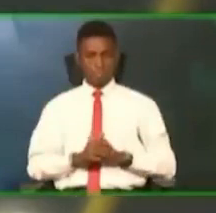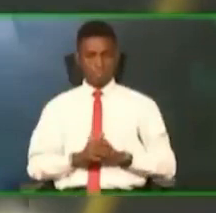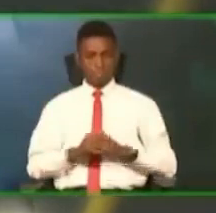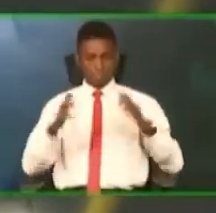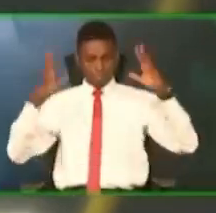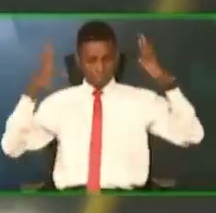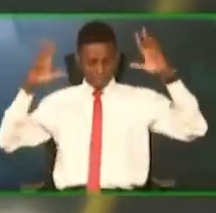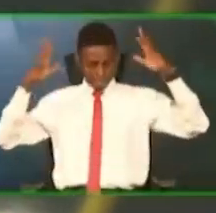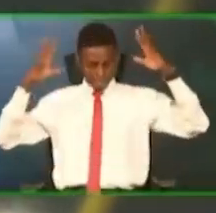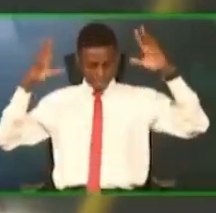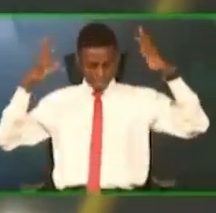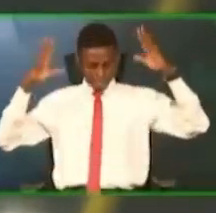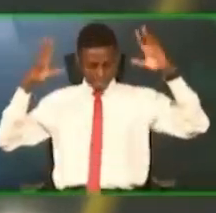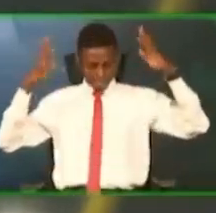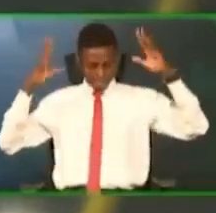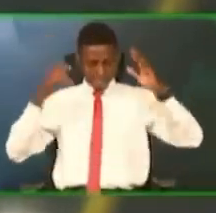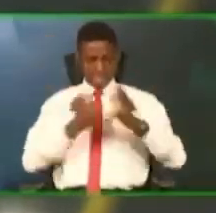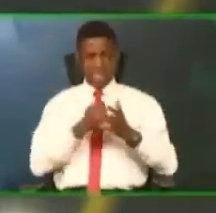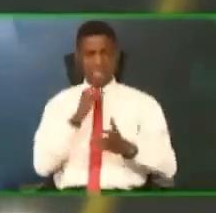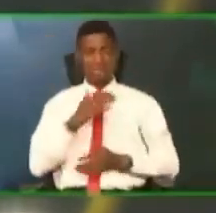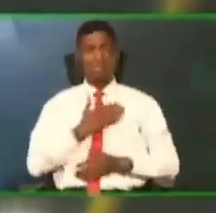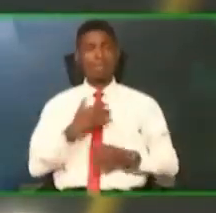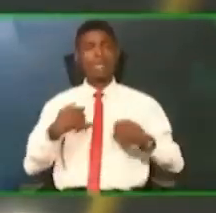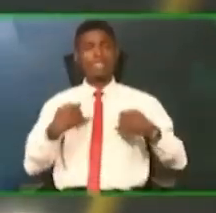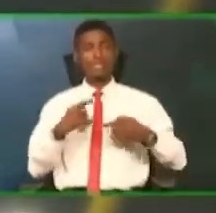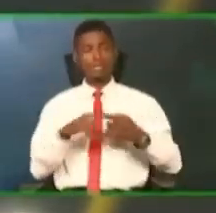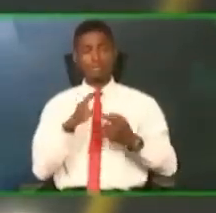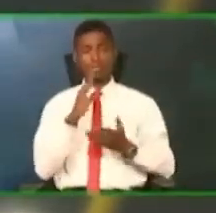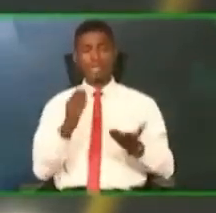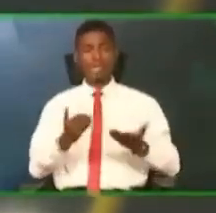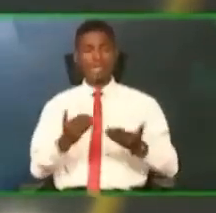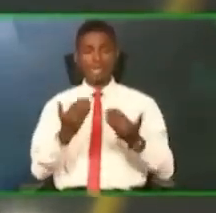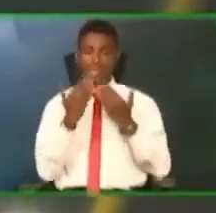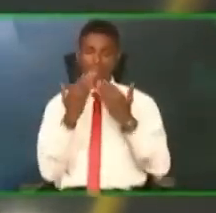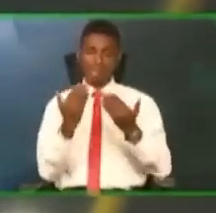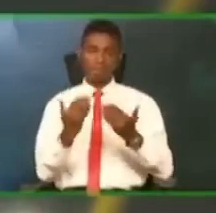It's my joy to be here. Thank you. Thank you.